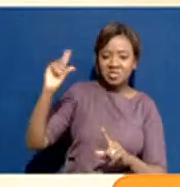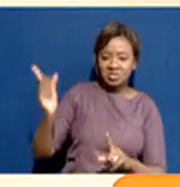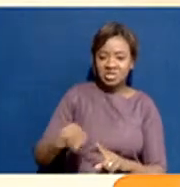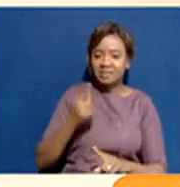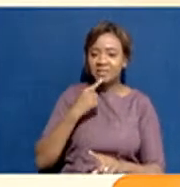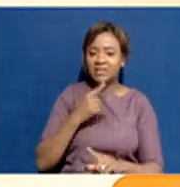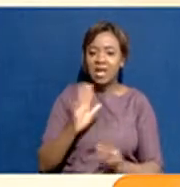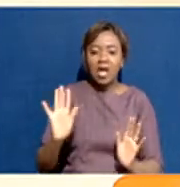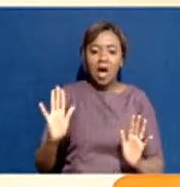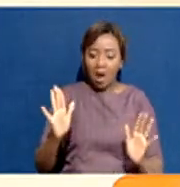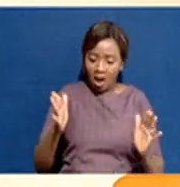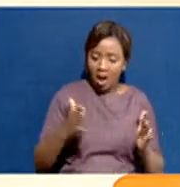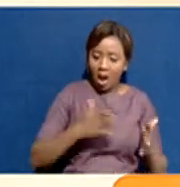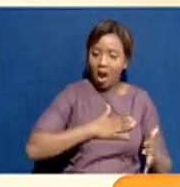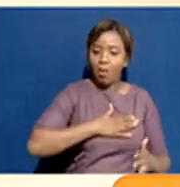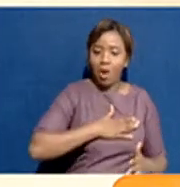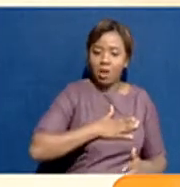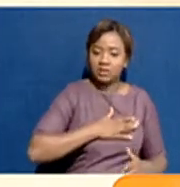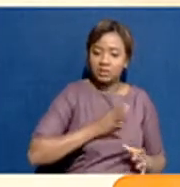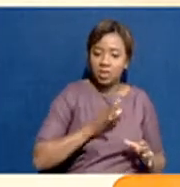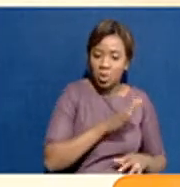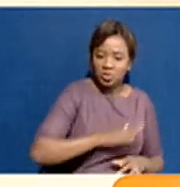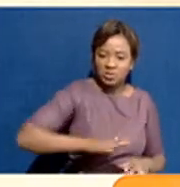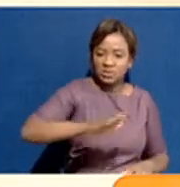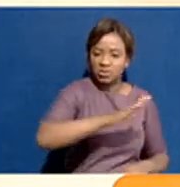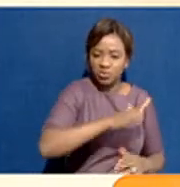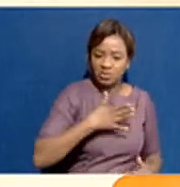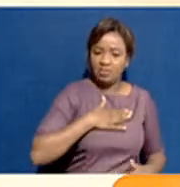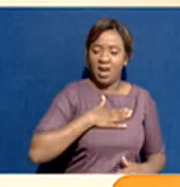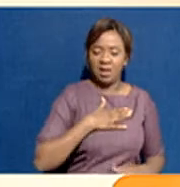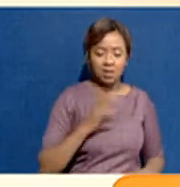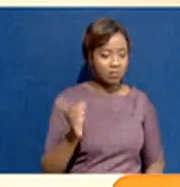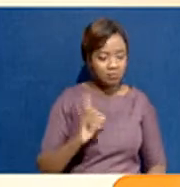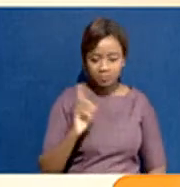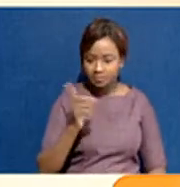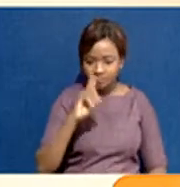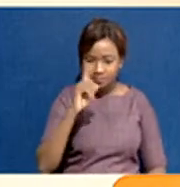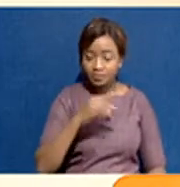to small objects of constituency banter. Mheshimiwa,